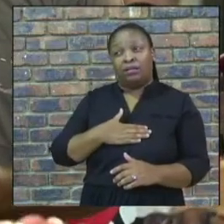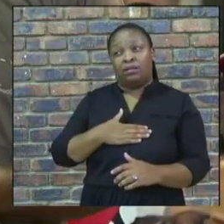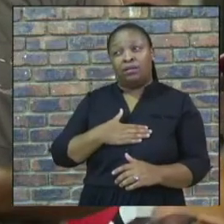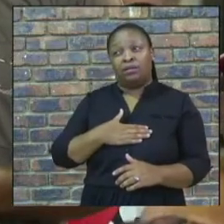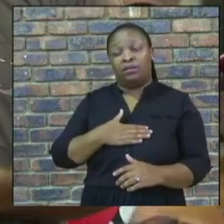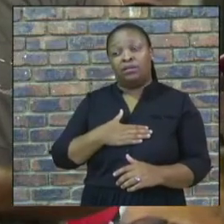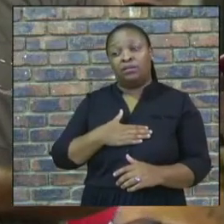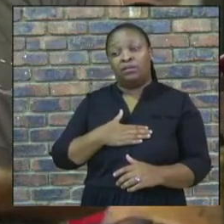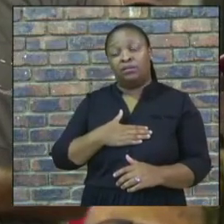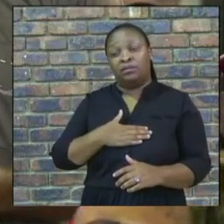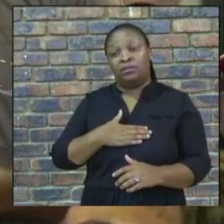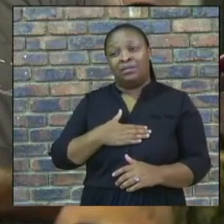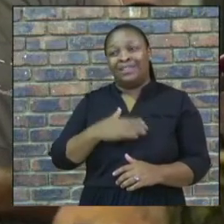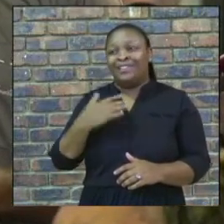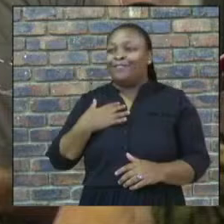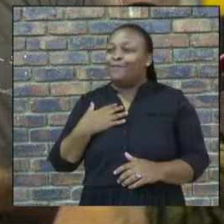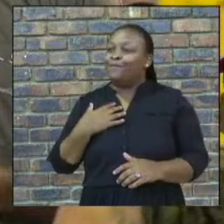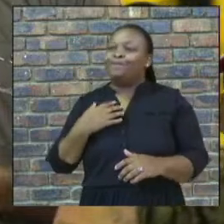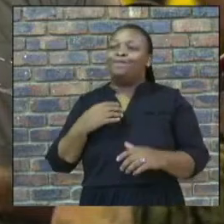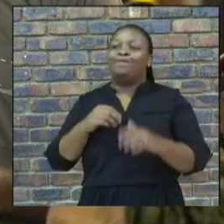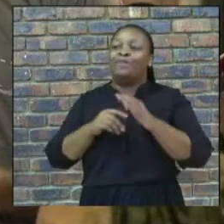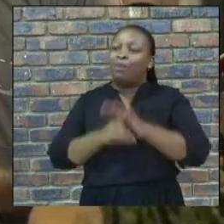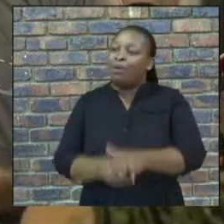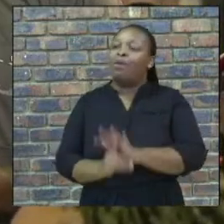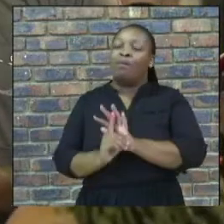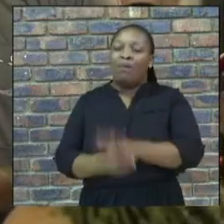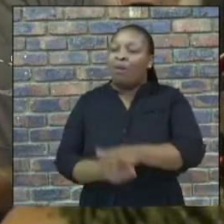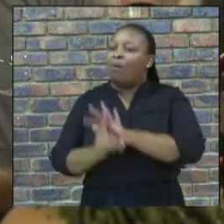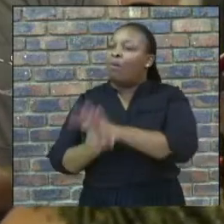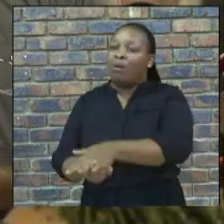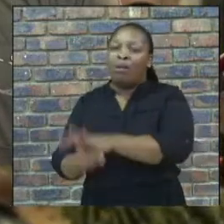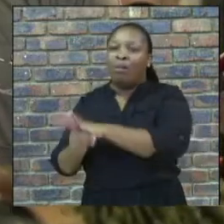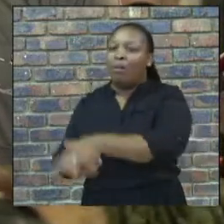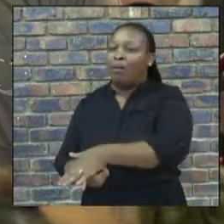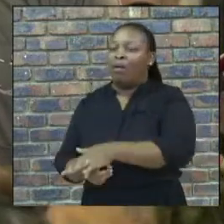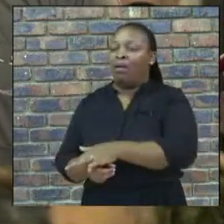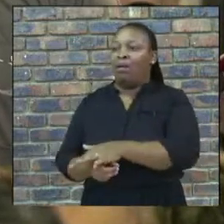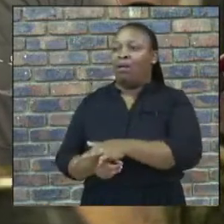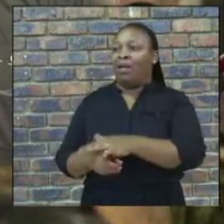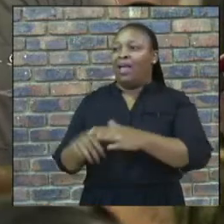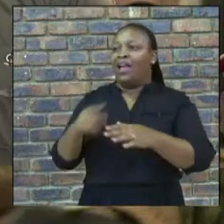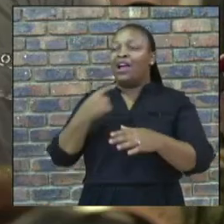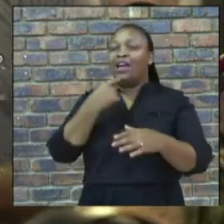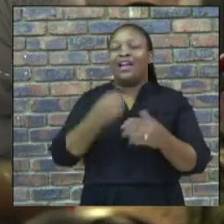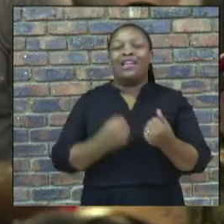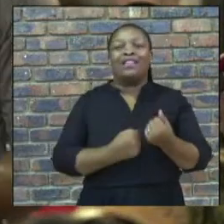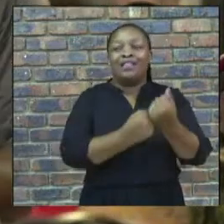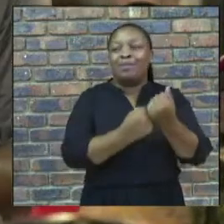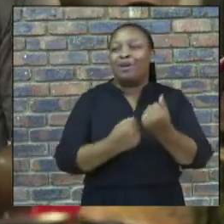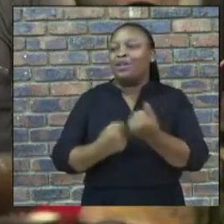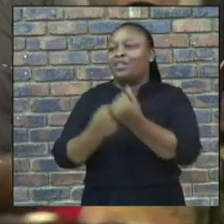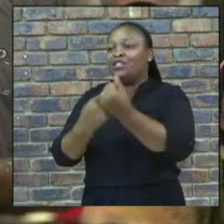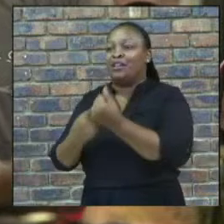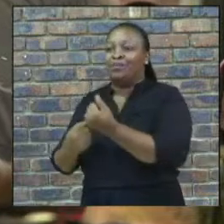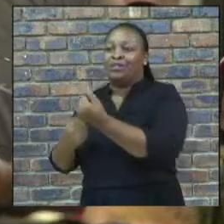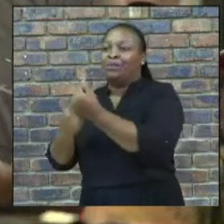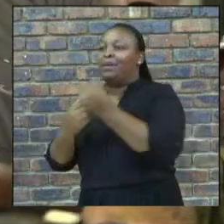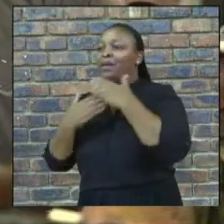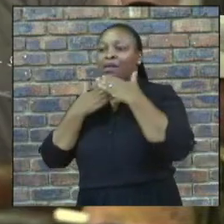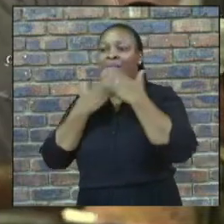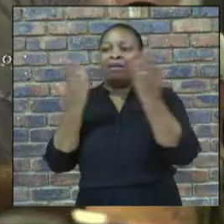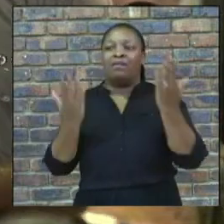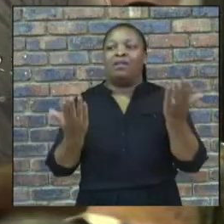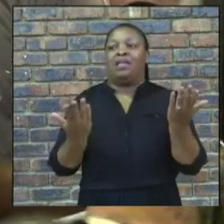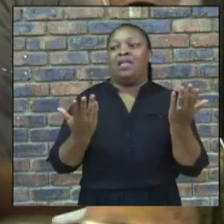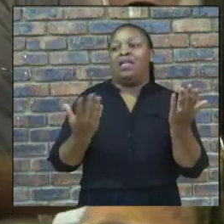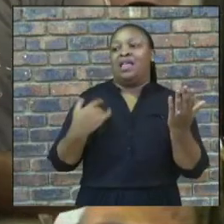ambushed, smuggled. Ngebill ekumele isupportiwe singenasikhathi esiningi to peruse the